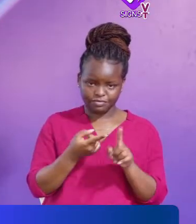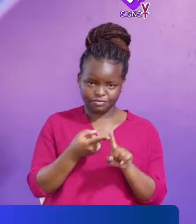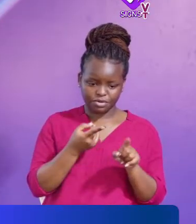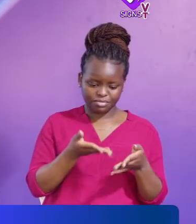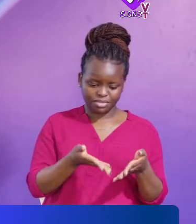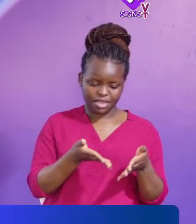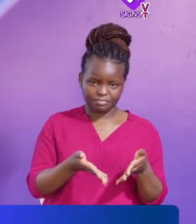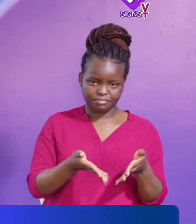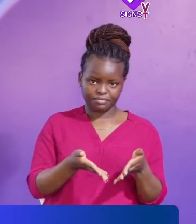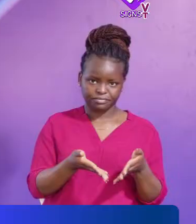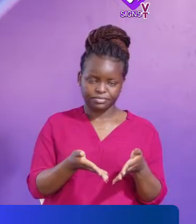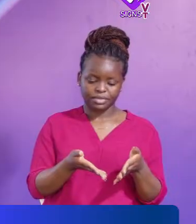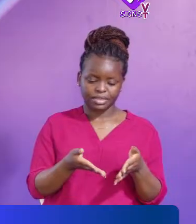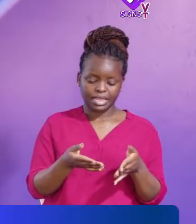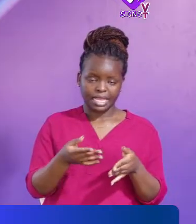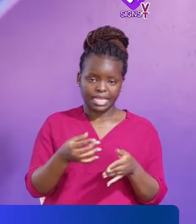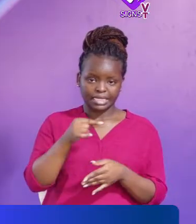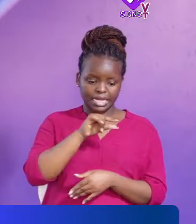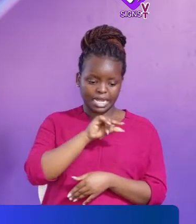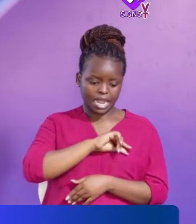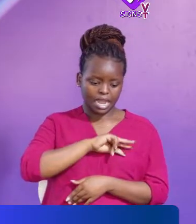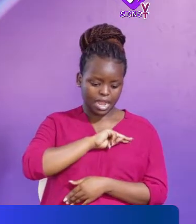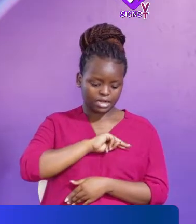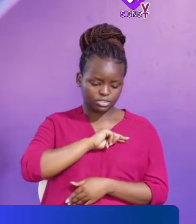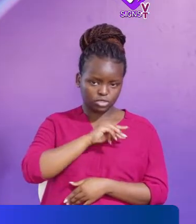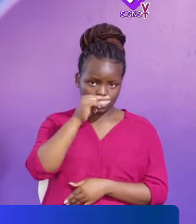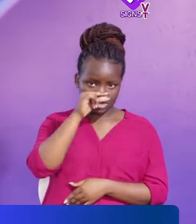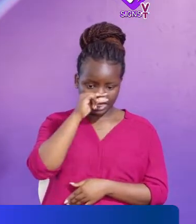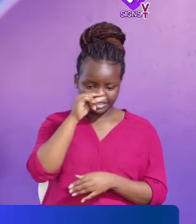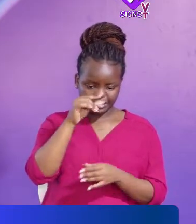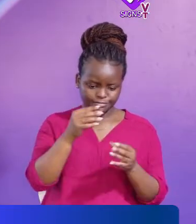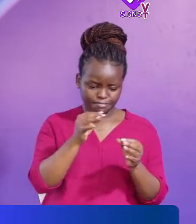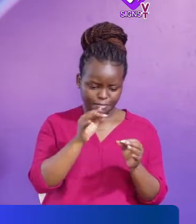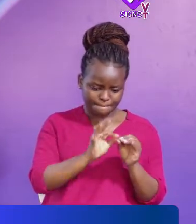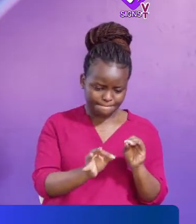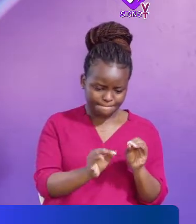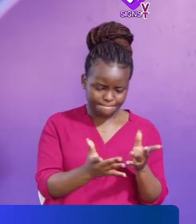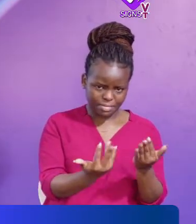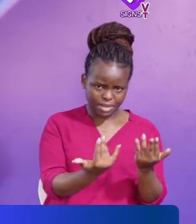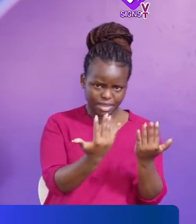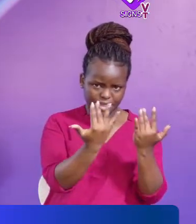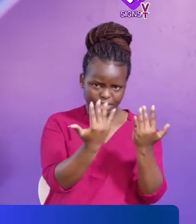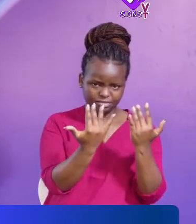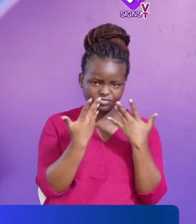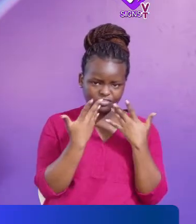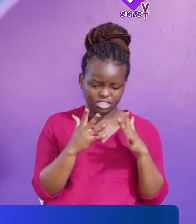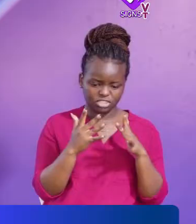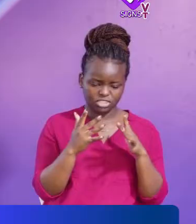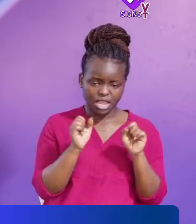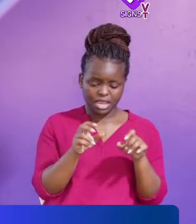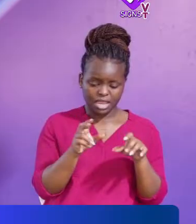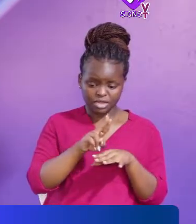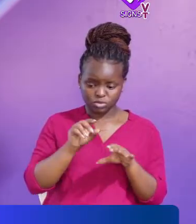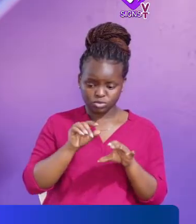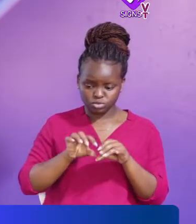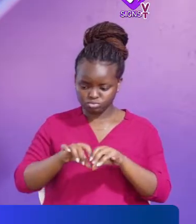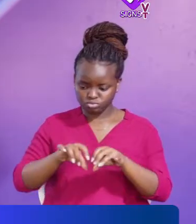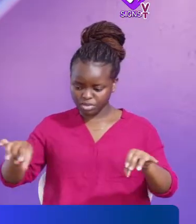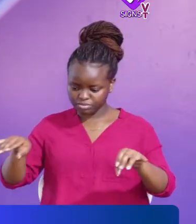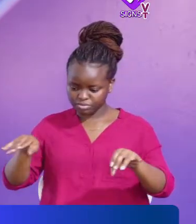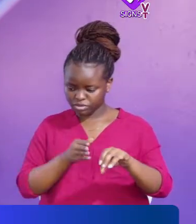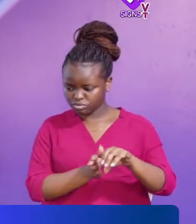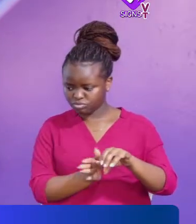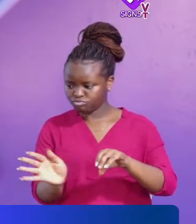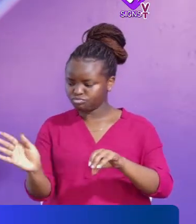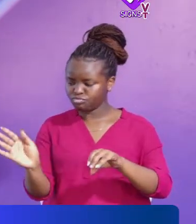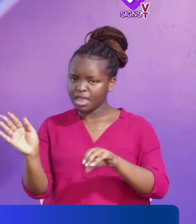natural gas, instead of burning them to finish them, they could be used to be put in pipes to help lighting